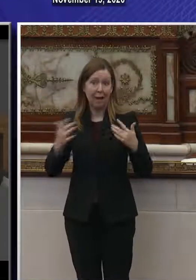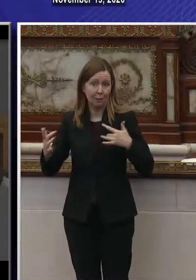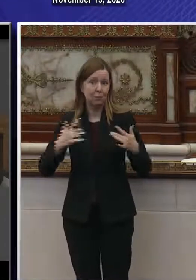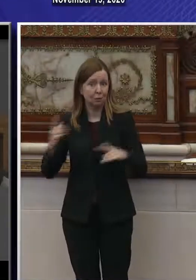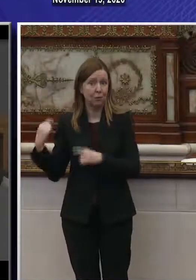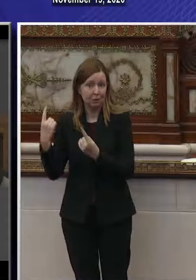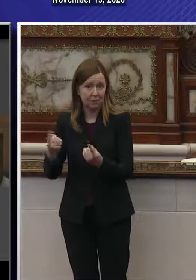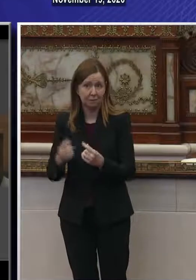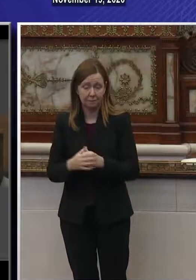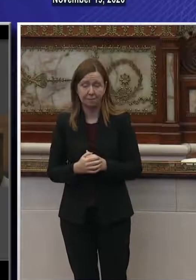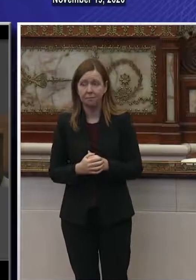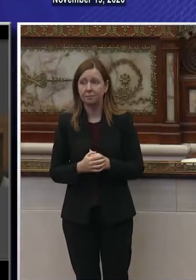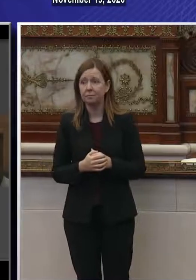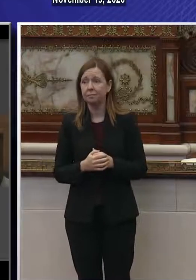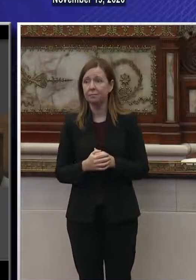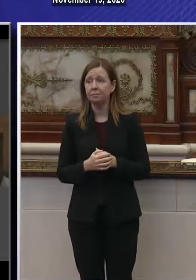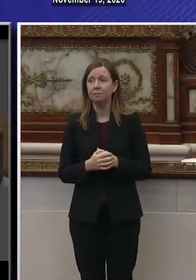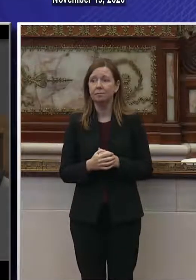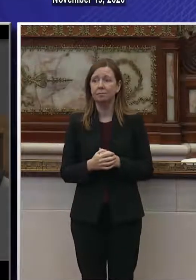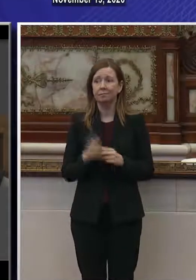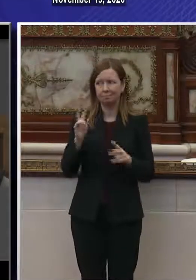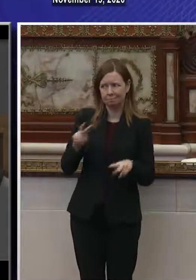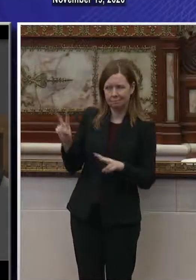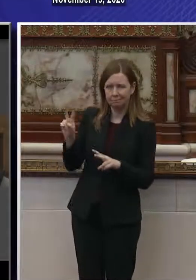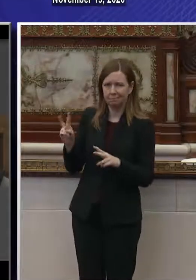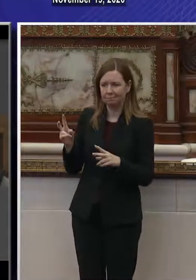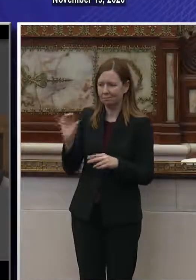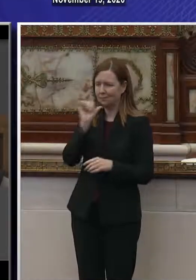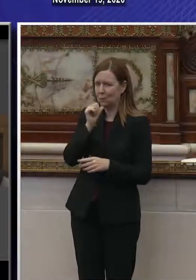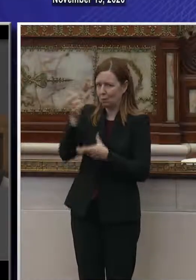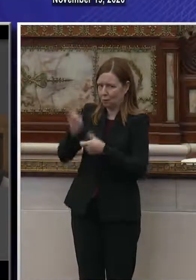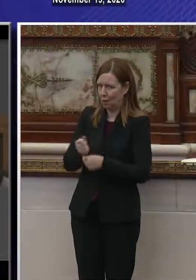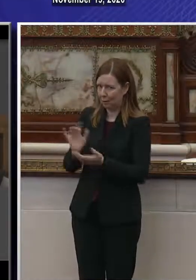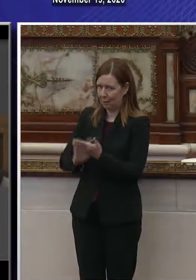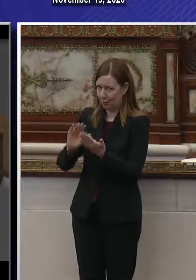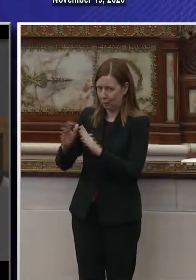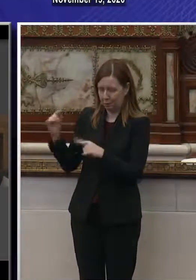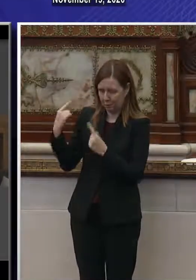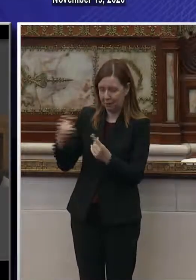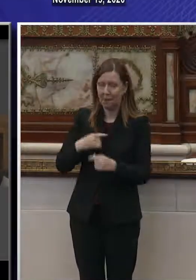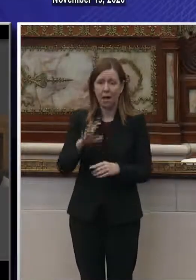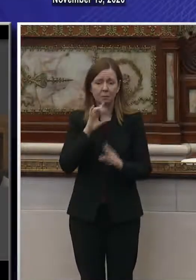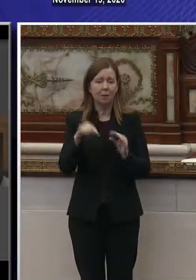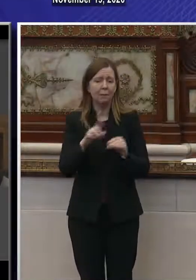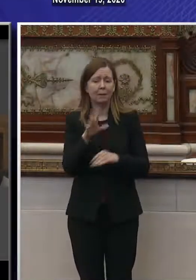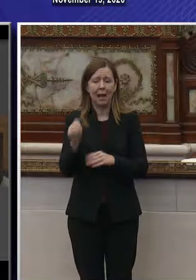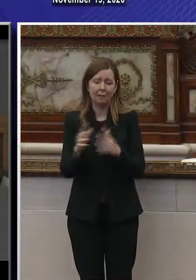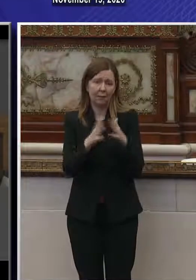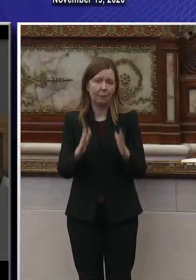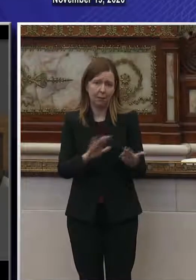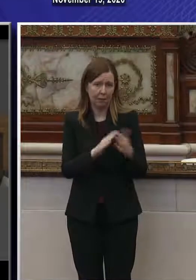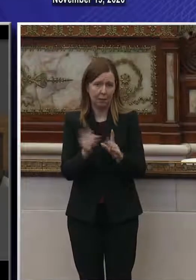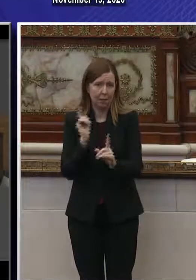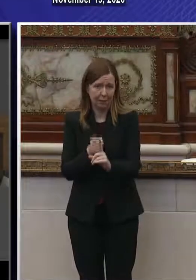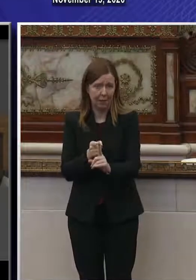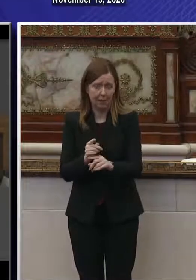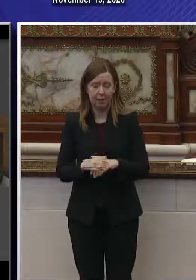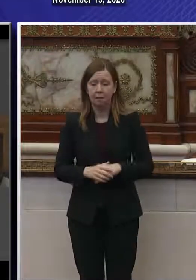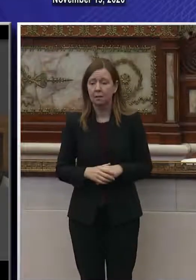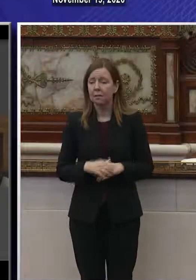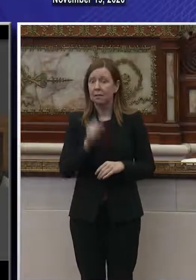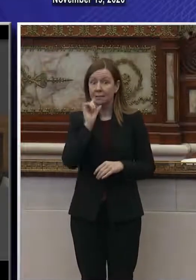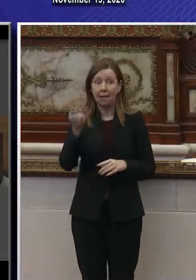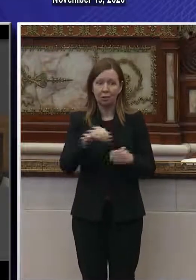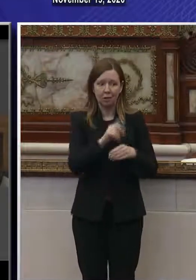concern about the medical community for a very long time. And I'm speaking specifically of the African American community, not just